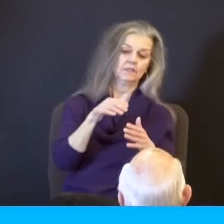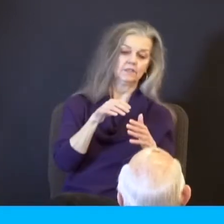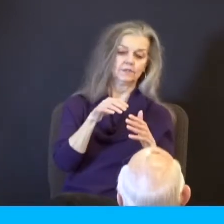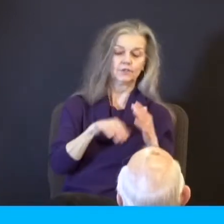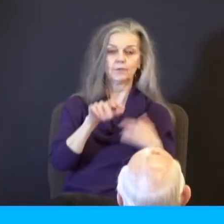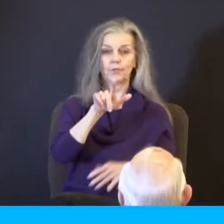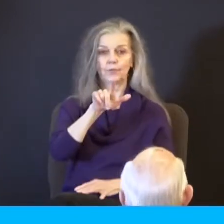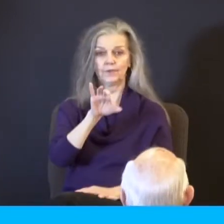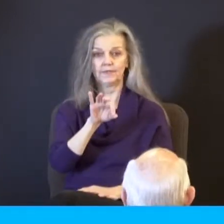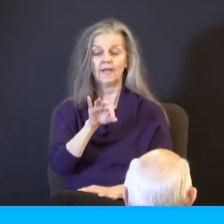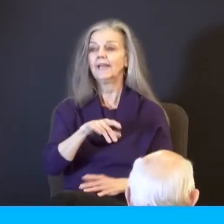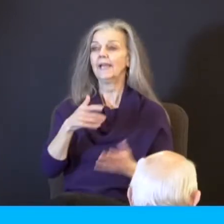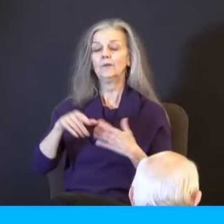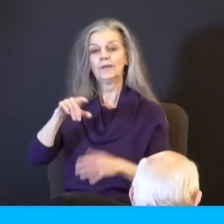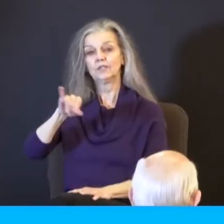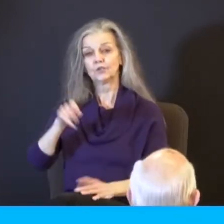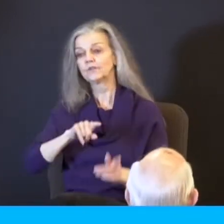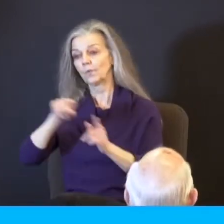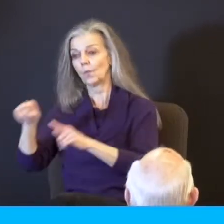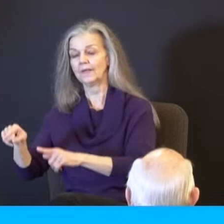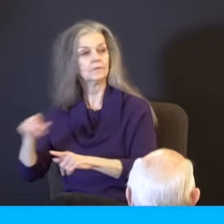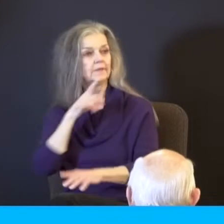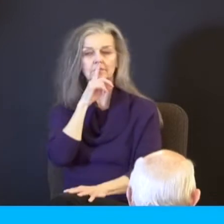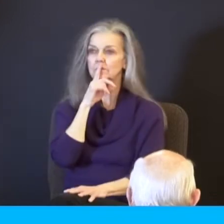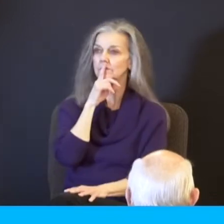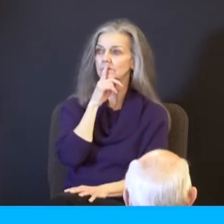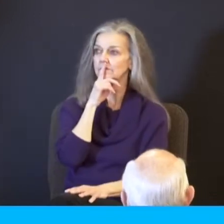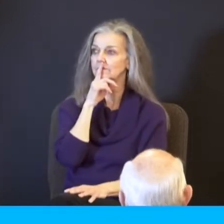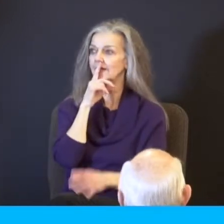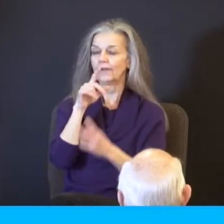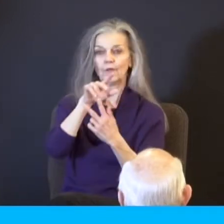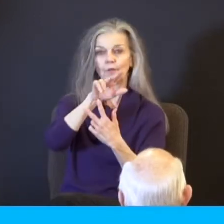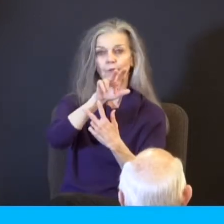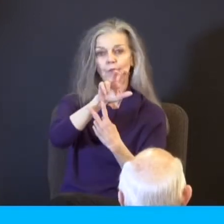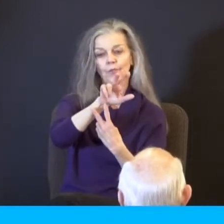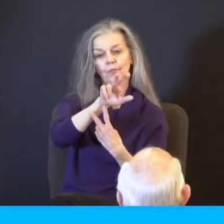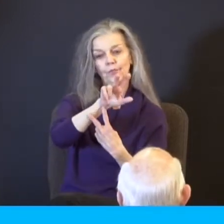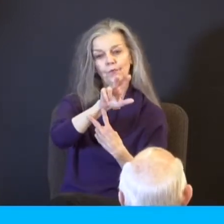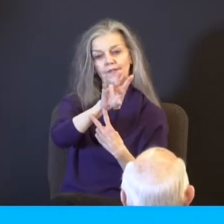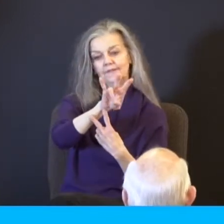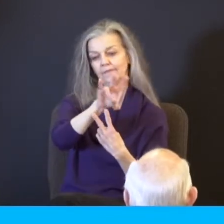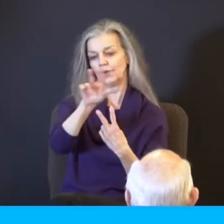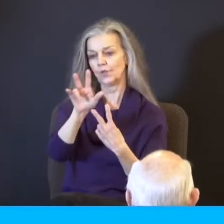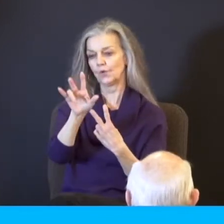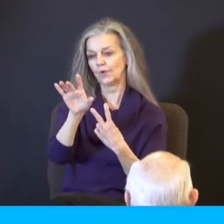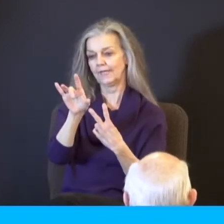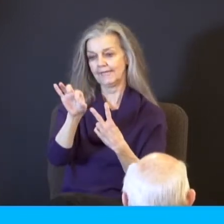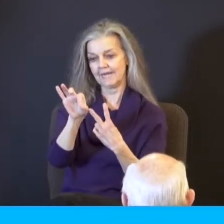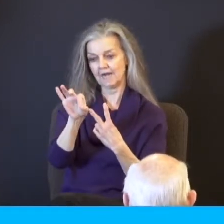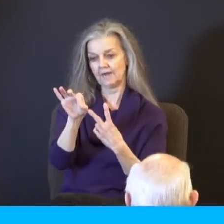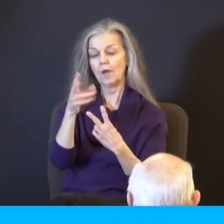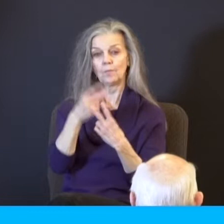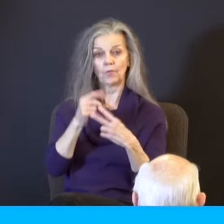was brought down to Egypt, and Potiphar, wait a second, what's in between 37 and 39? 38. And look what